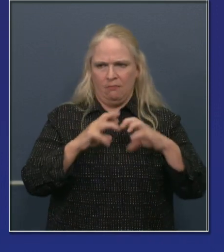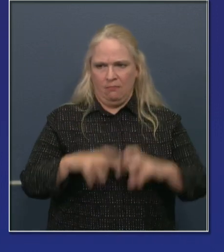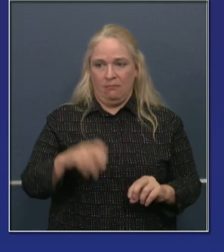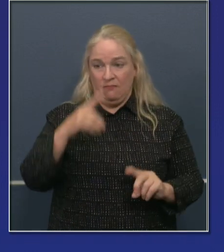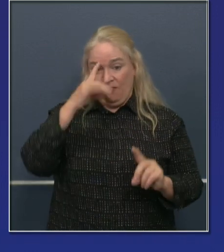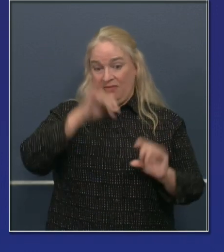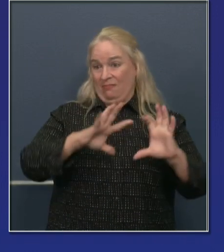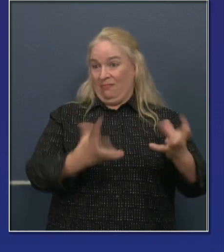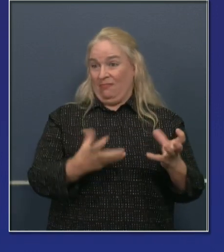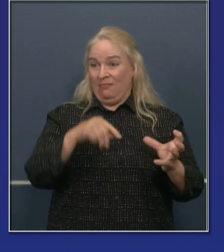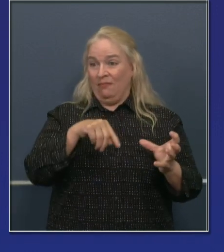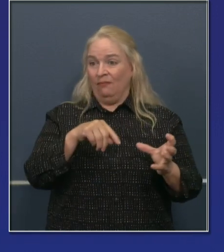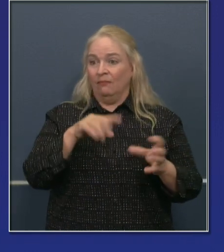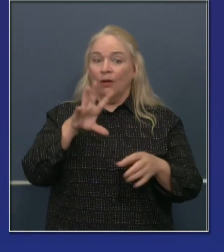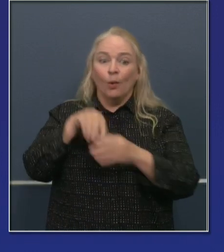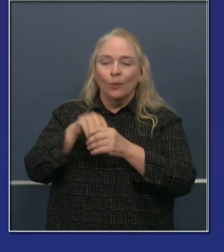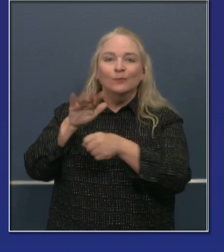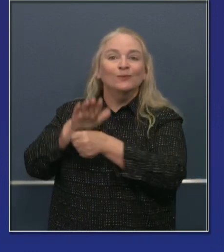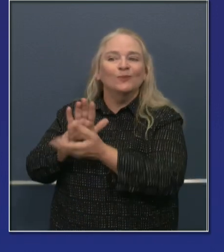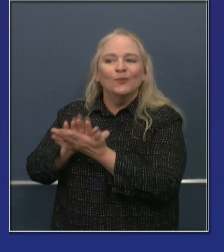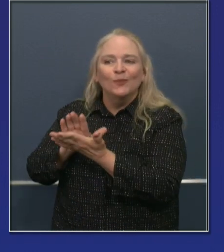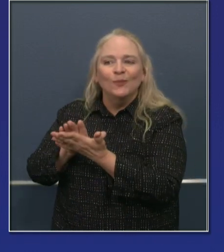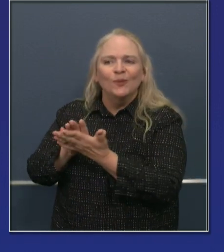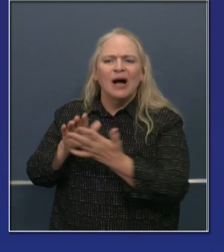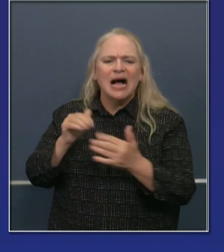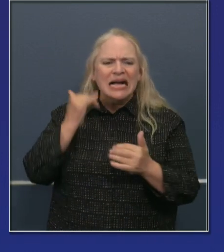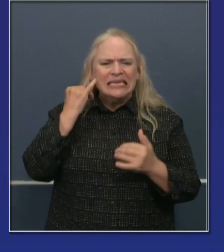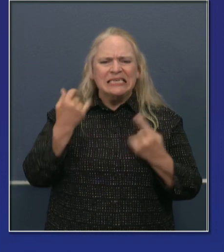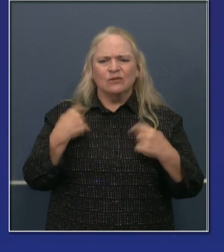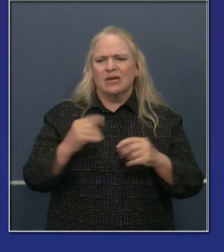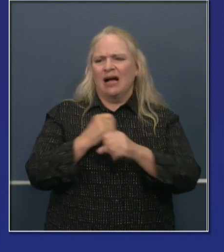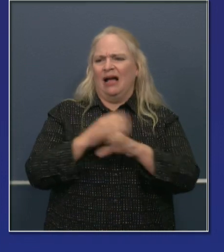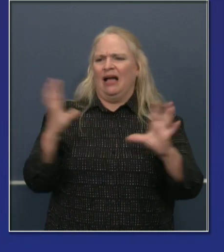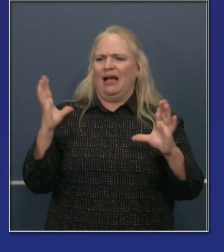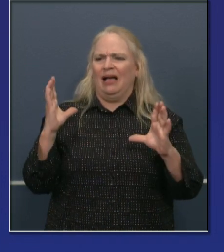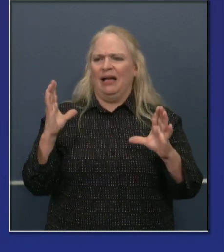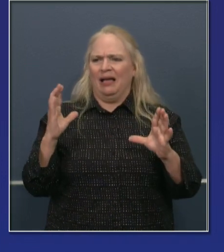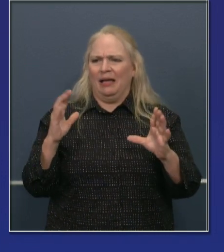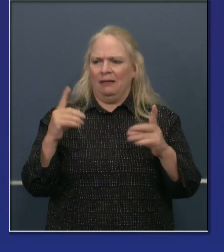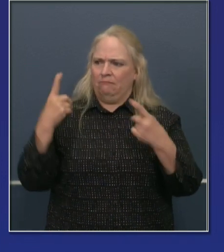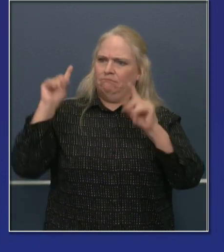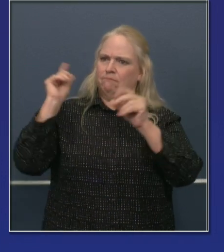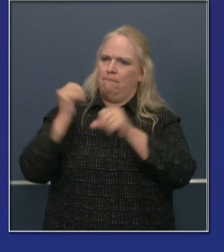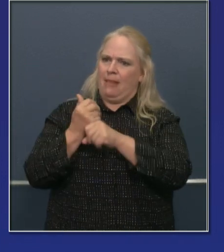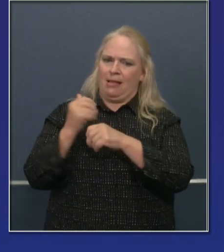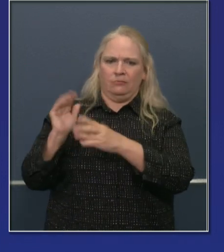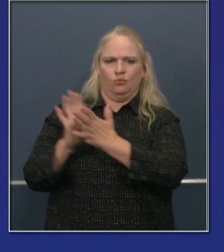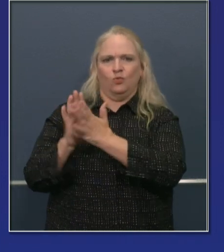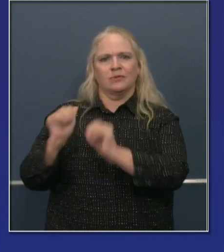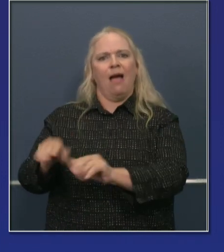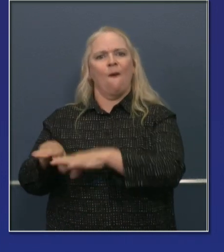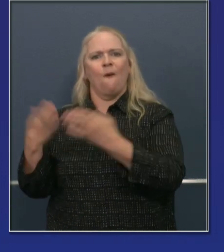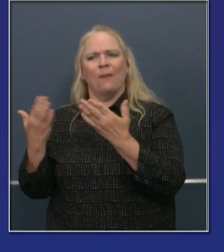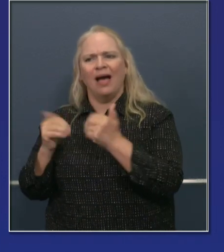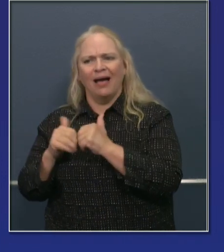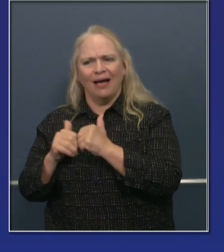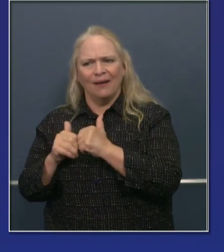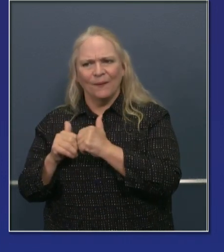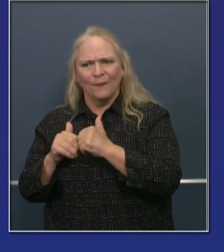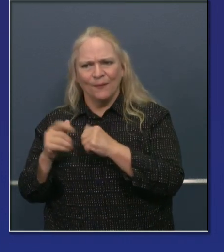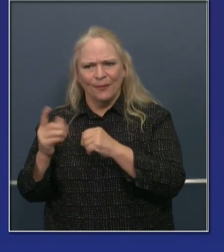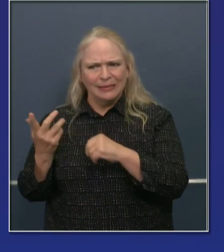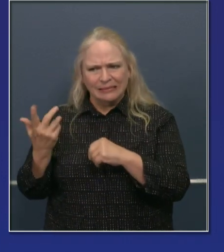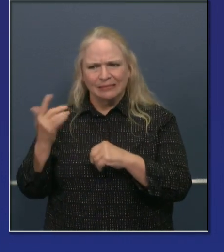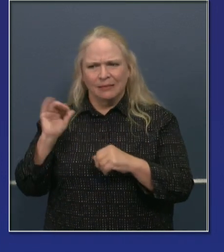schools, includes strategies for employers, strategies for effectively targeting in a much smarter, more efficient and